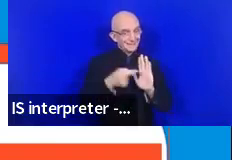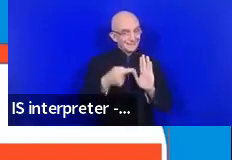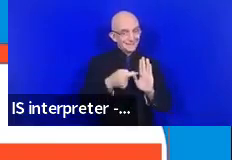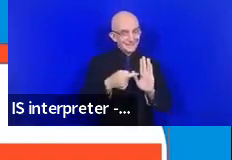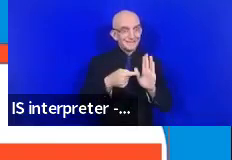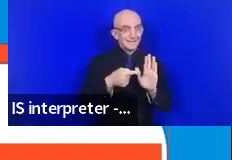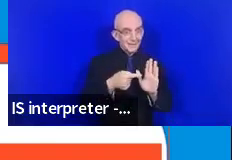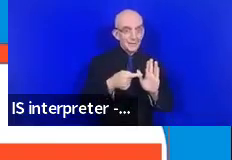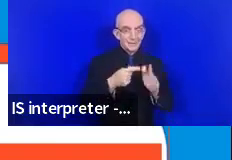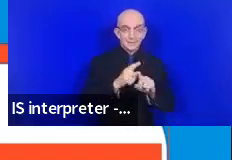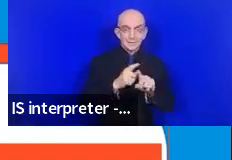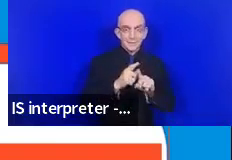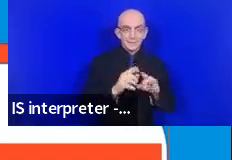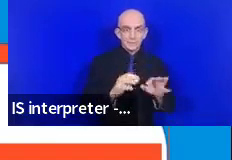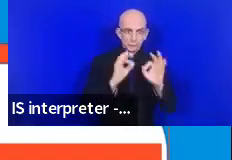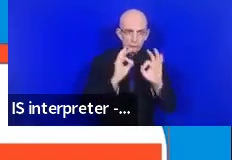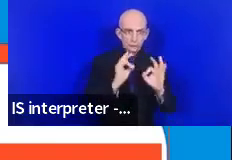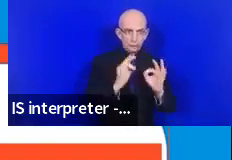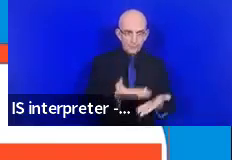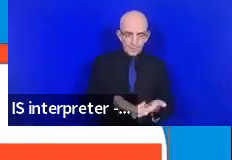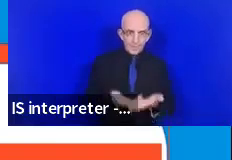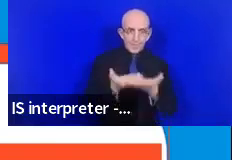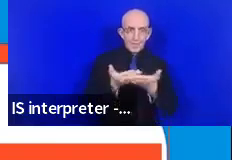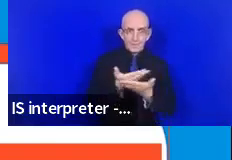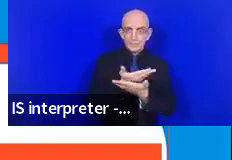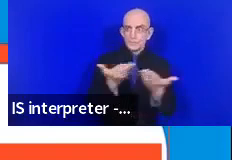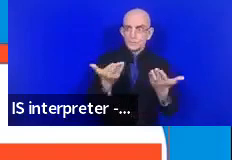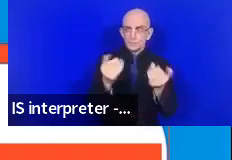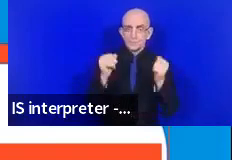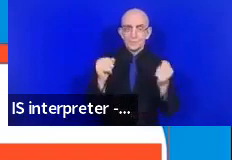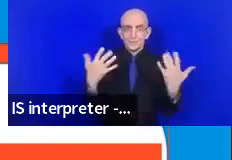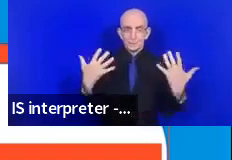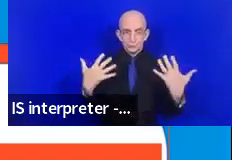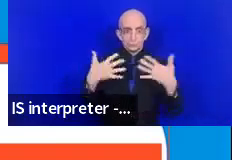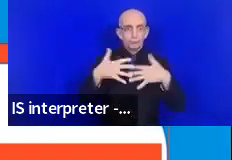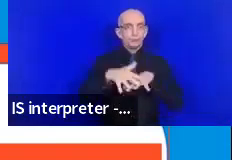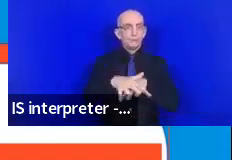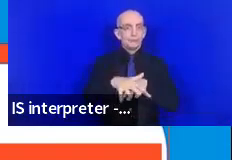in the promotion of gender equality, to make sure that